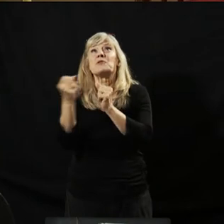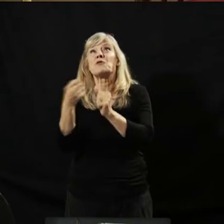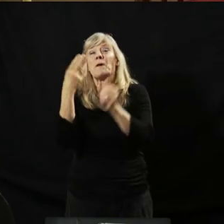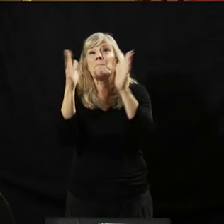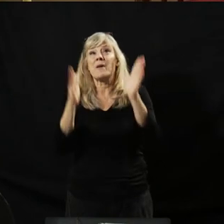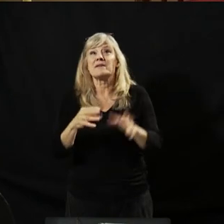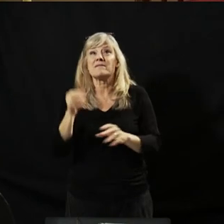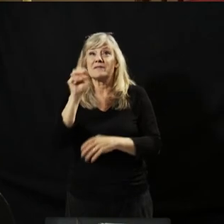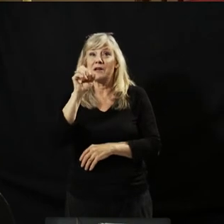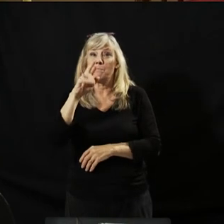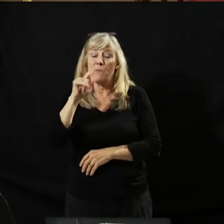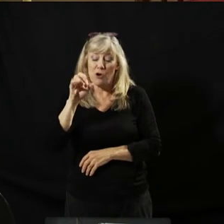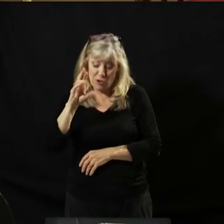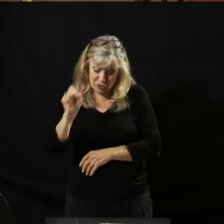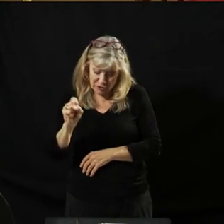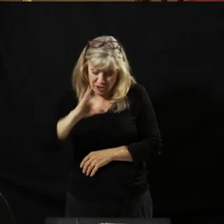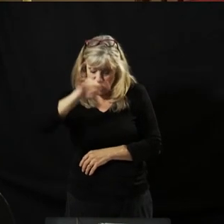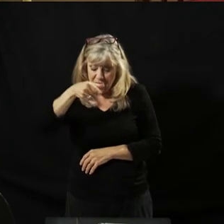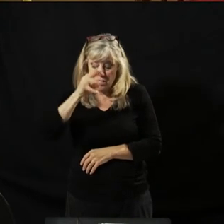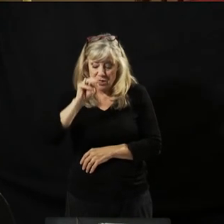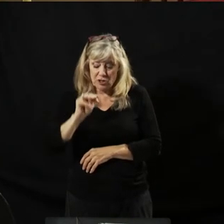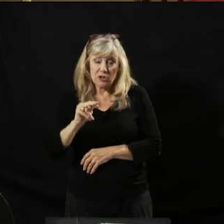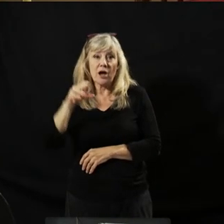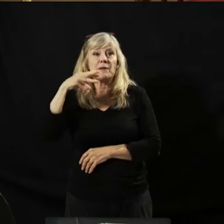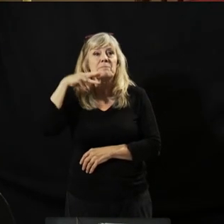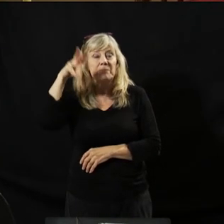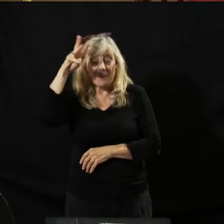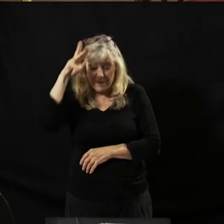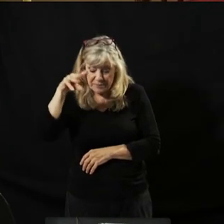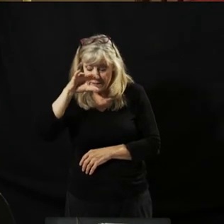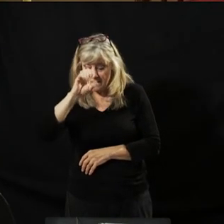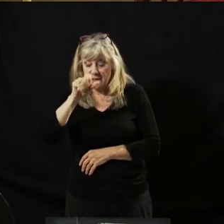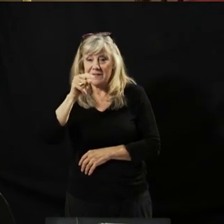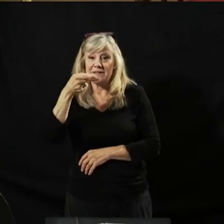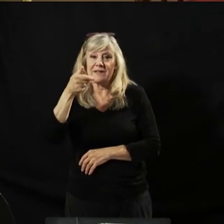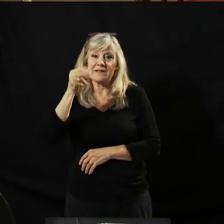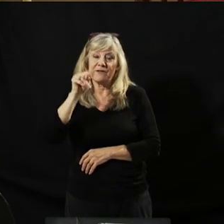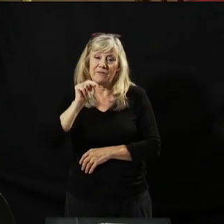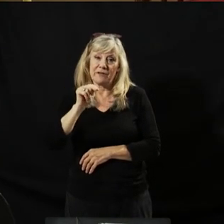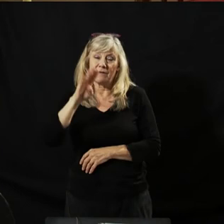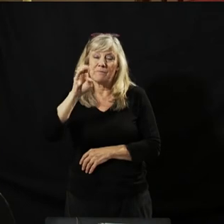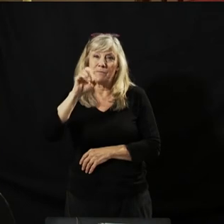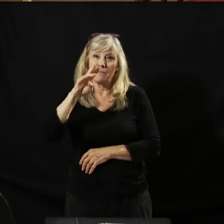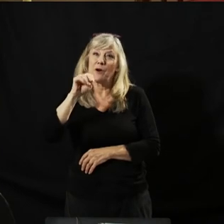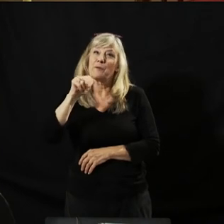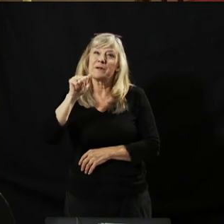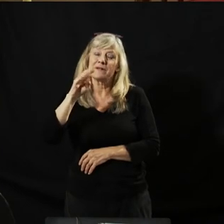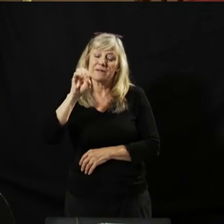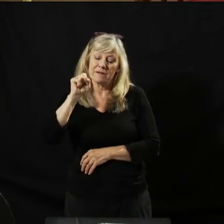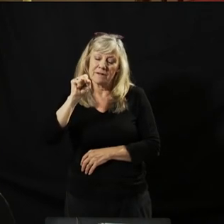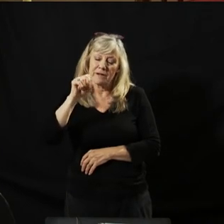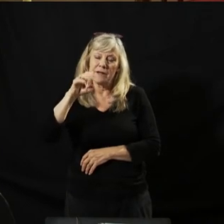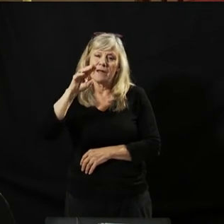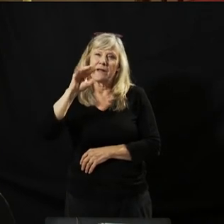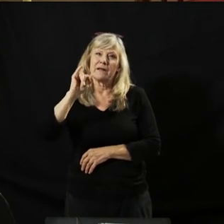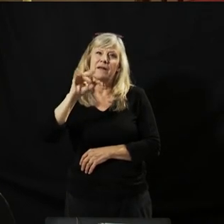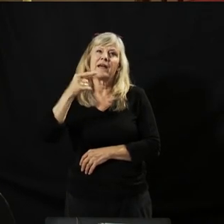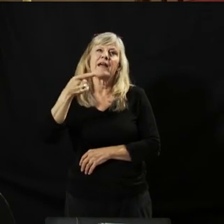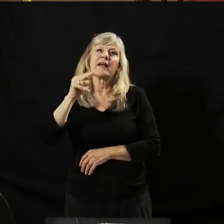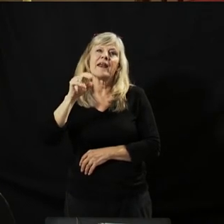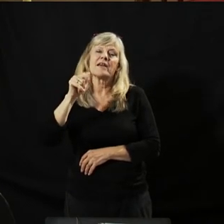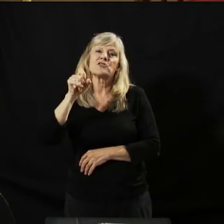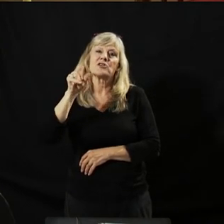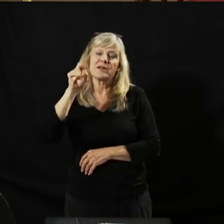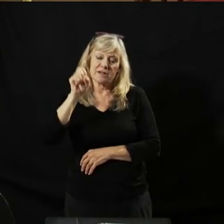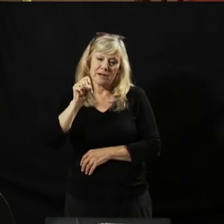and martyrs, with John the Baptist, Stephen, Matthias, Barnabas, Ignatius, Alexander,